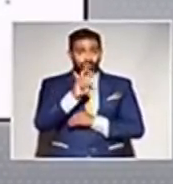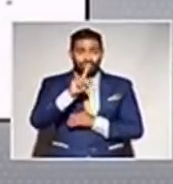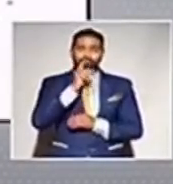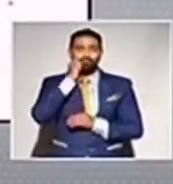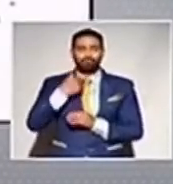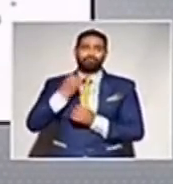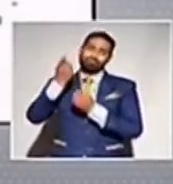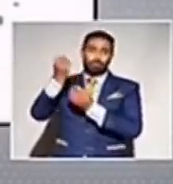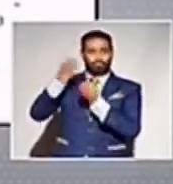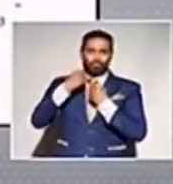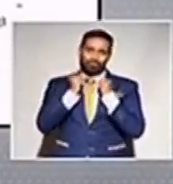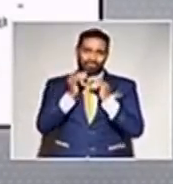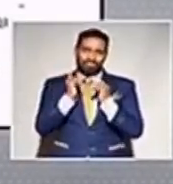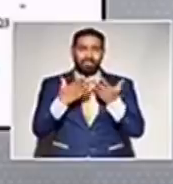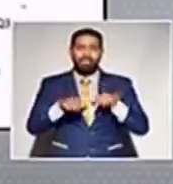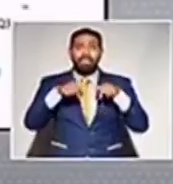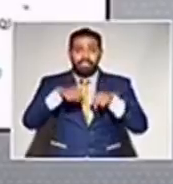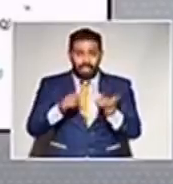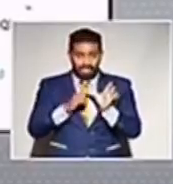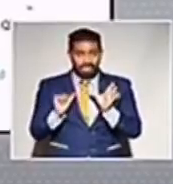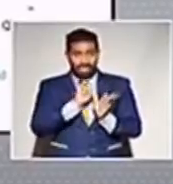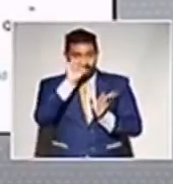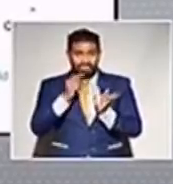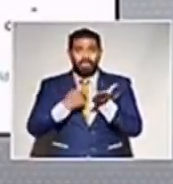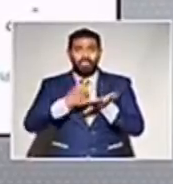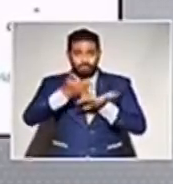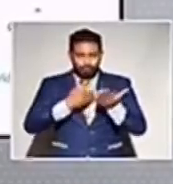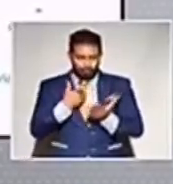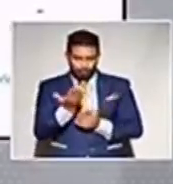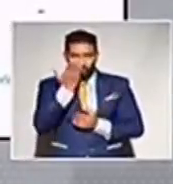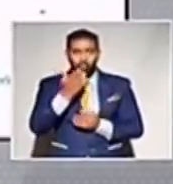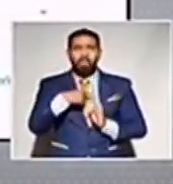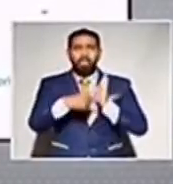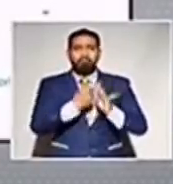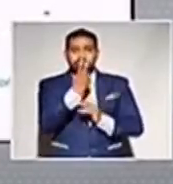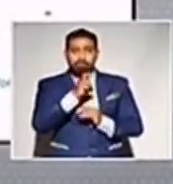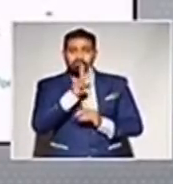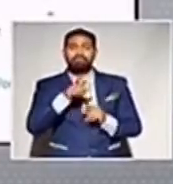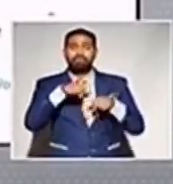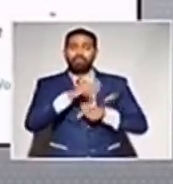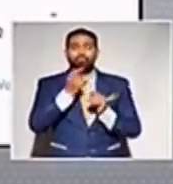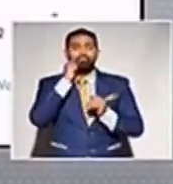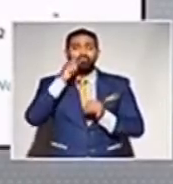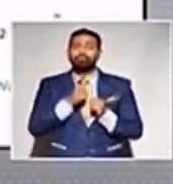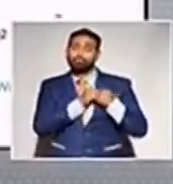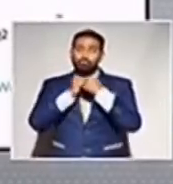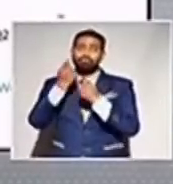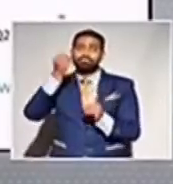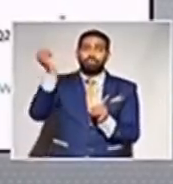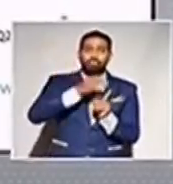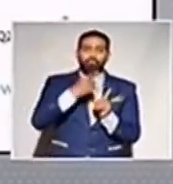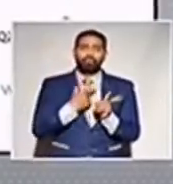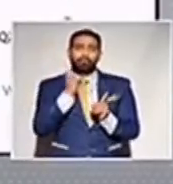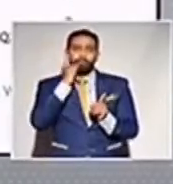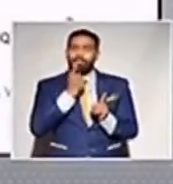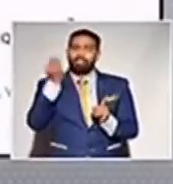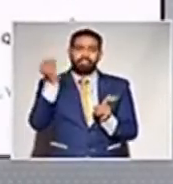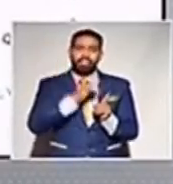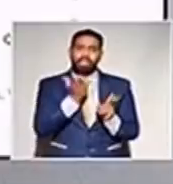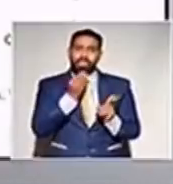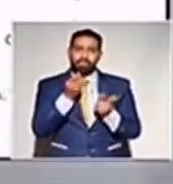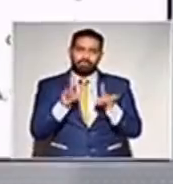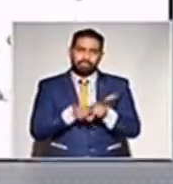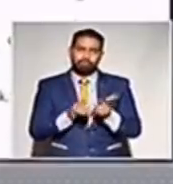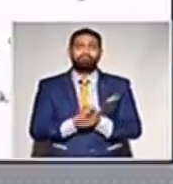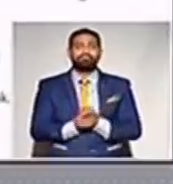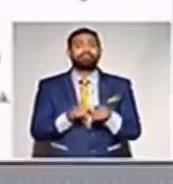Sri Lanka has shown a downward trend. According to ADB, the apparent sharp decline in Sri Lanka was associated with parallel